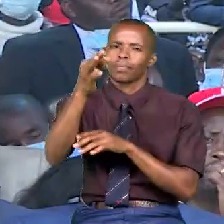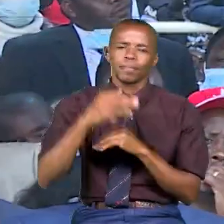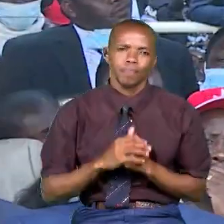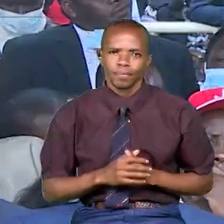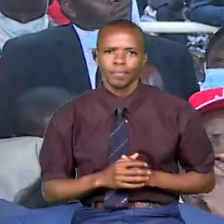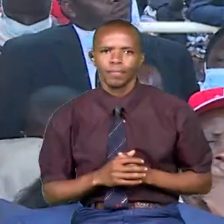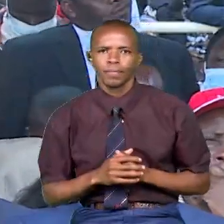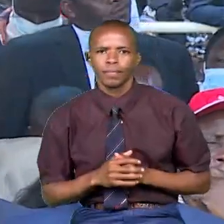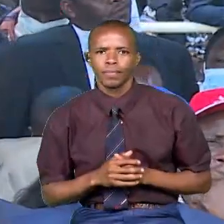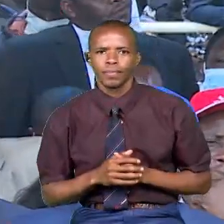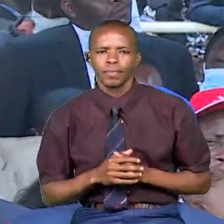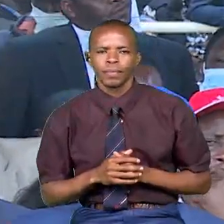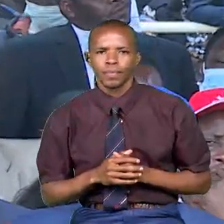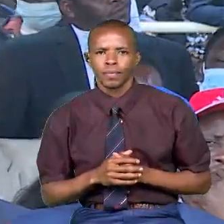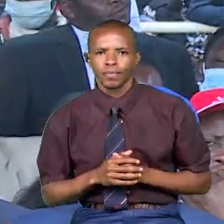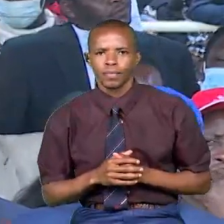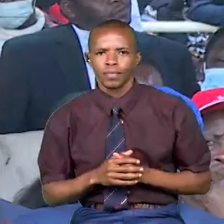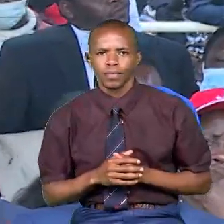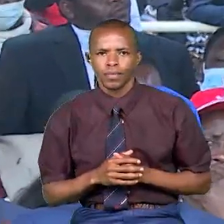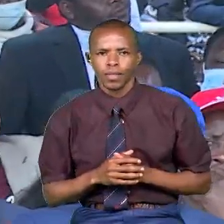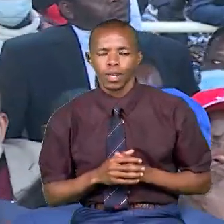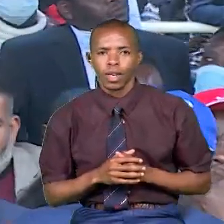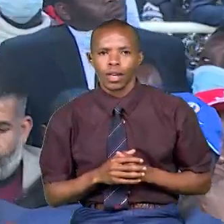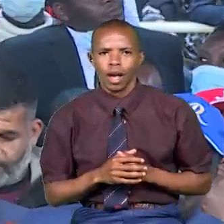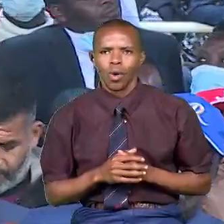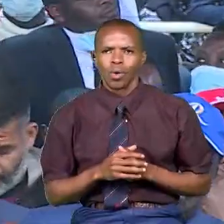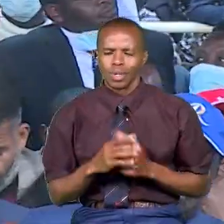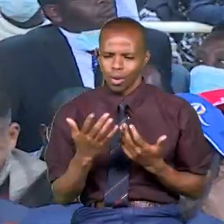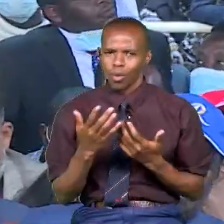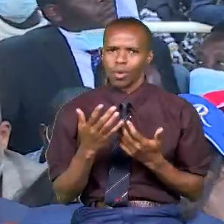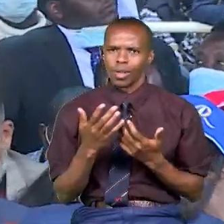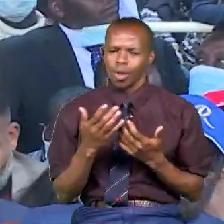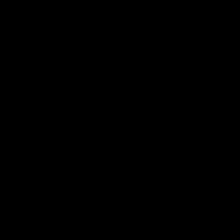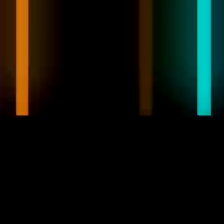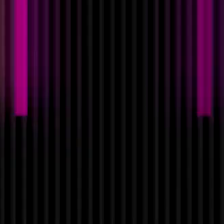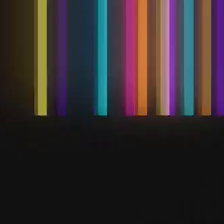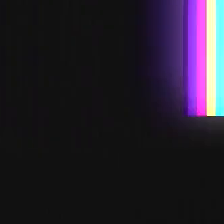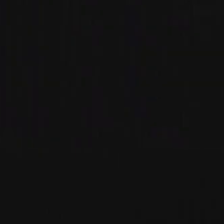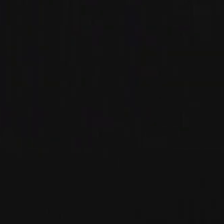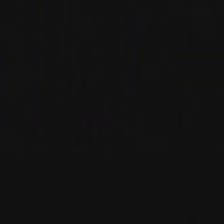What kind of nation are we going to leave for these young people?